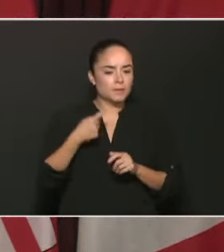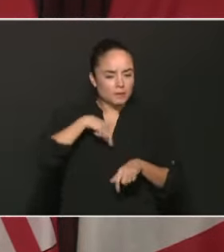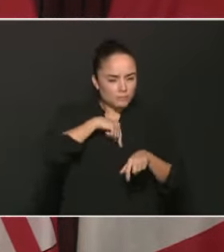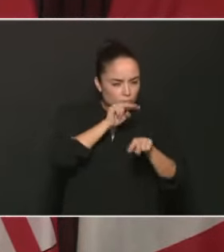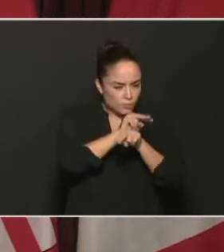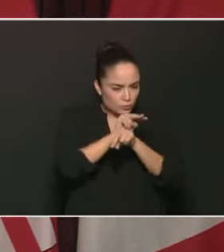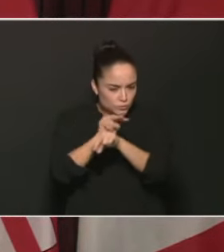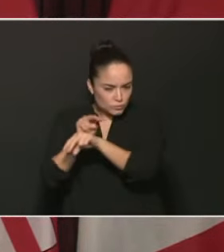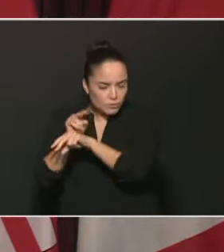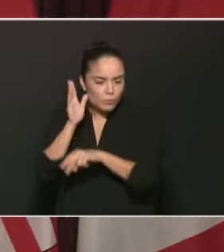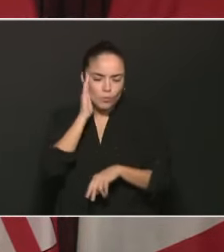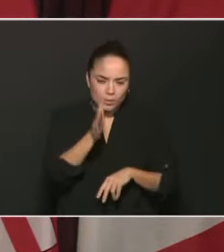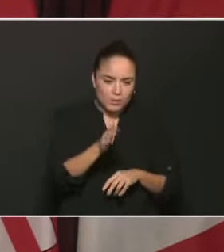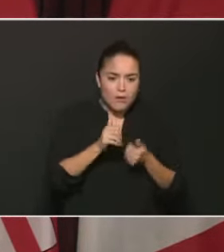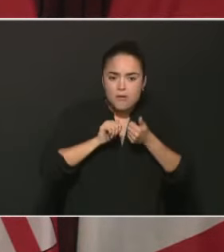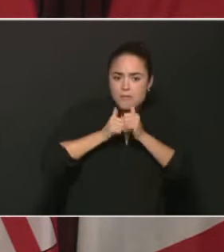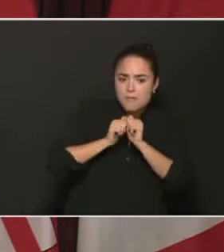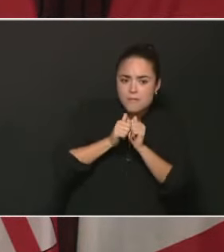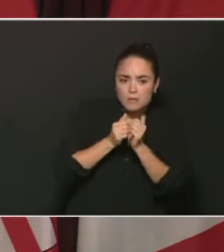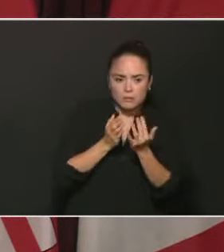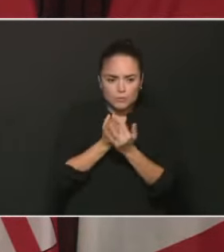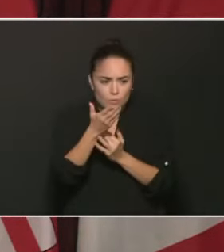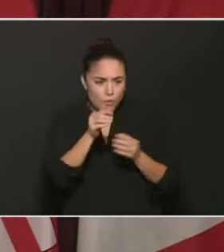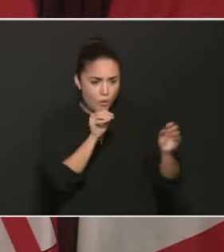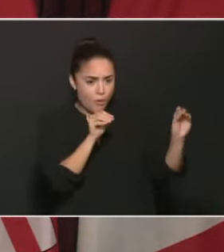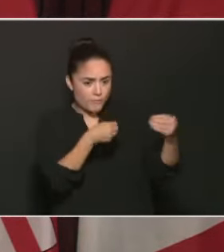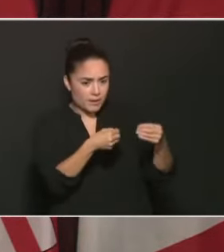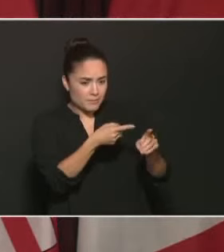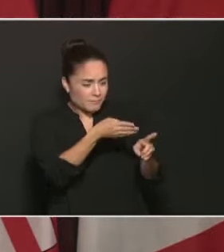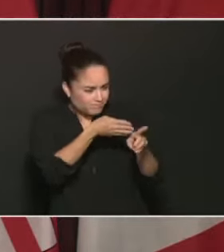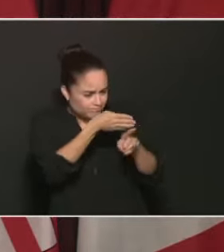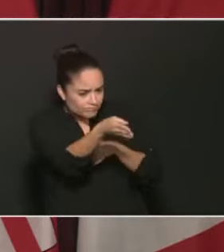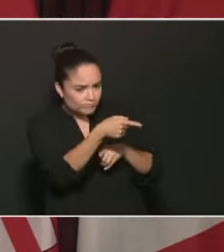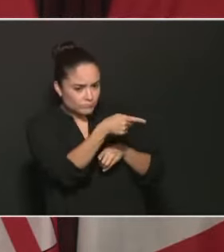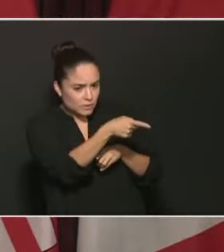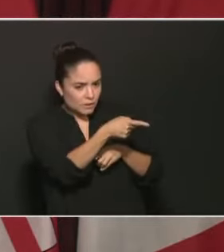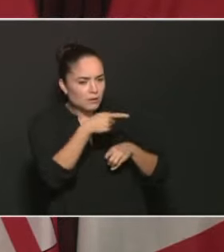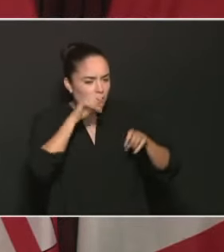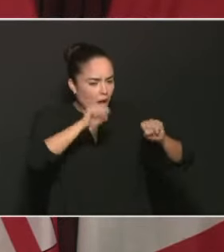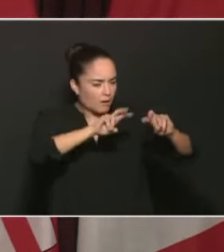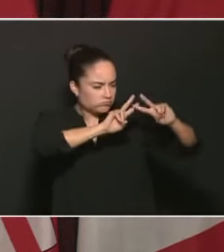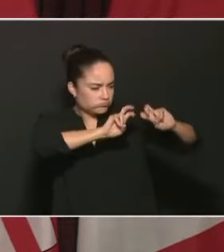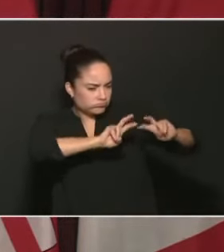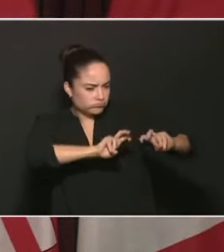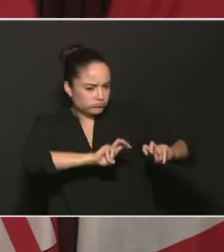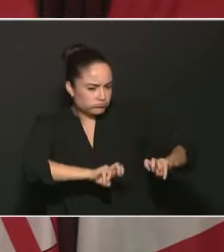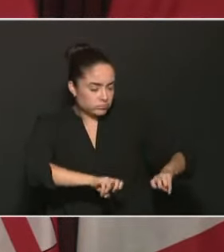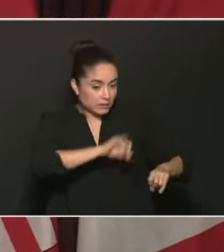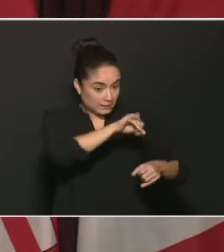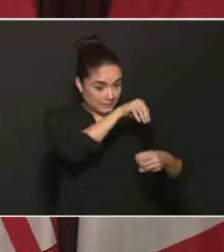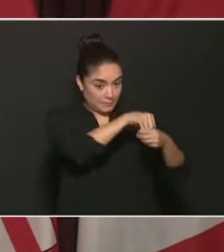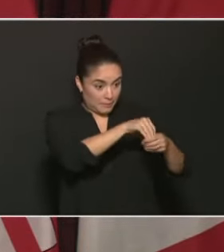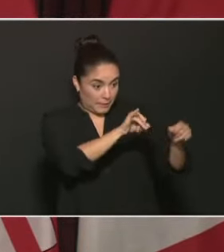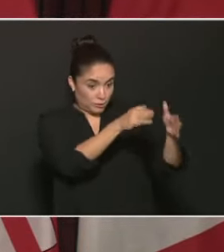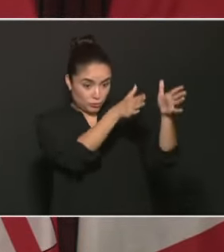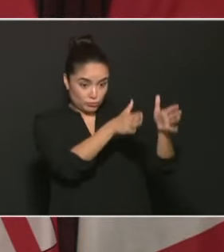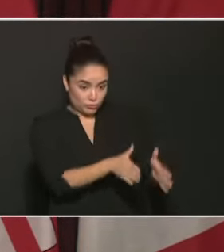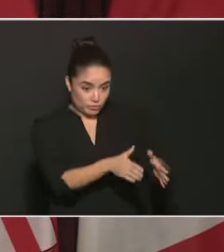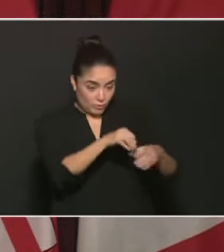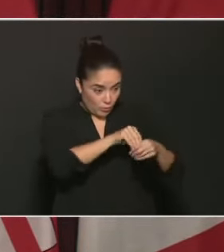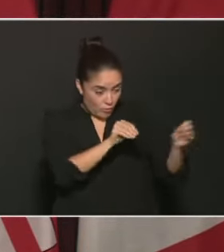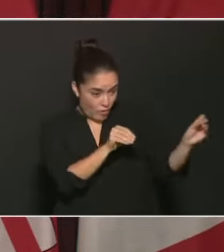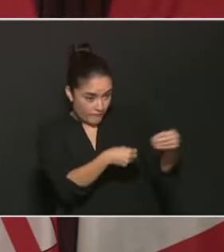billing perspective, whether the trends are heading in the right direction, whether primary care physicians are going back into their offices.